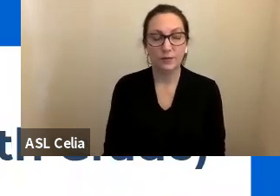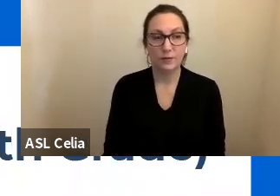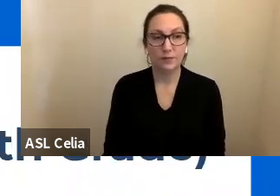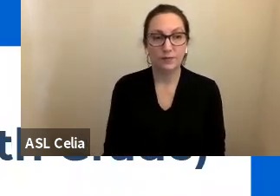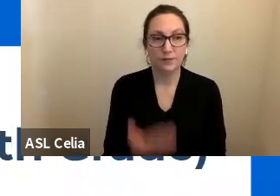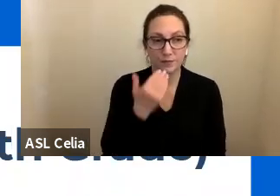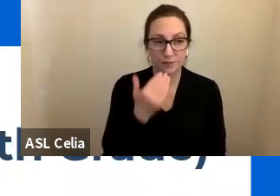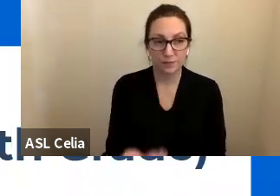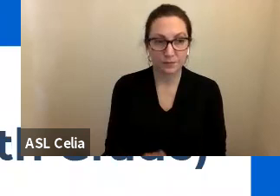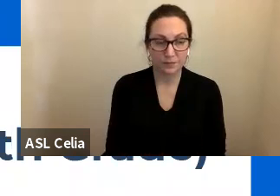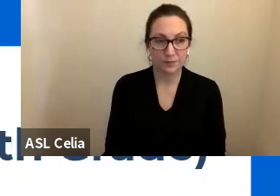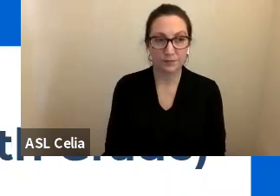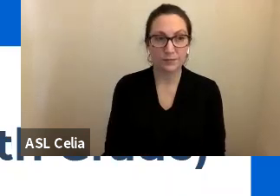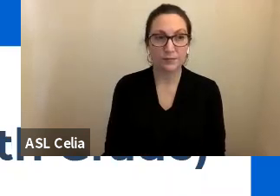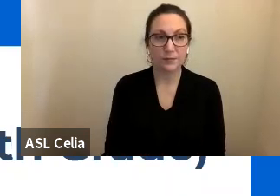Thank you. Mm-hmm.